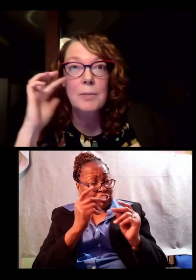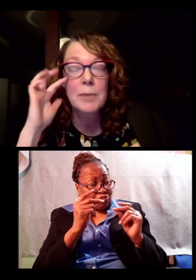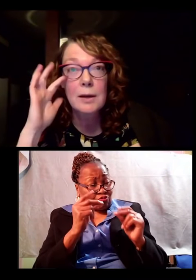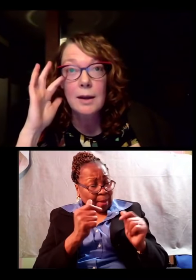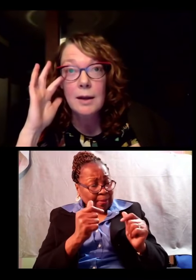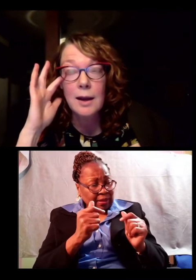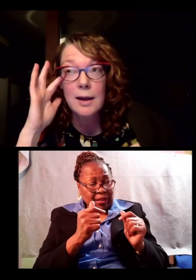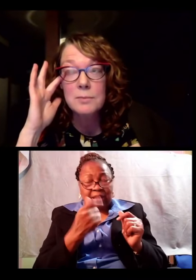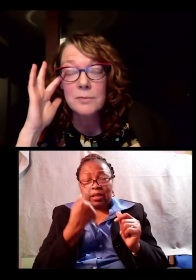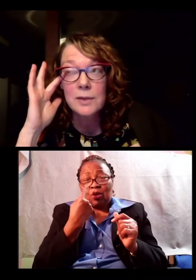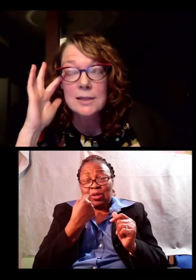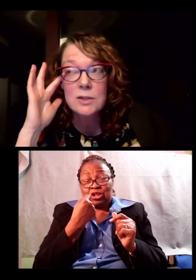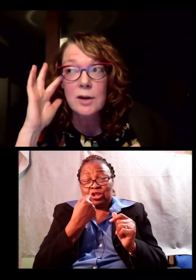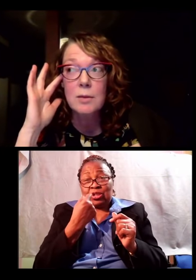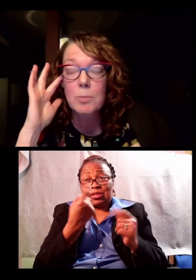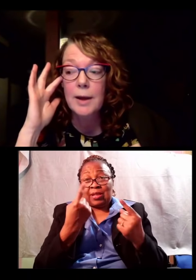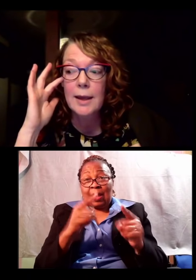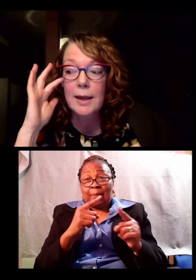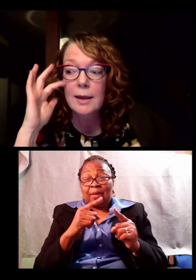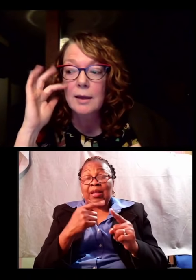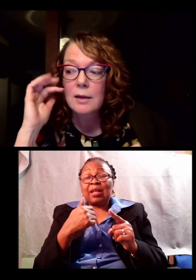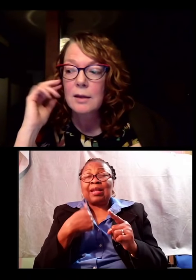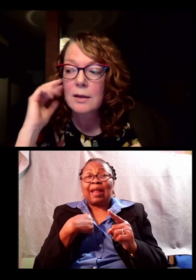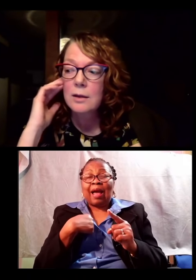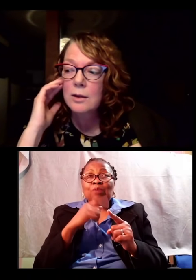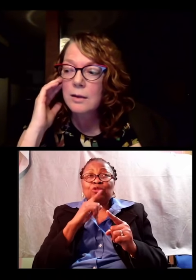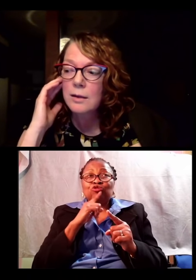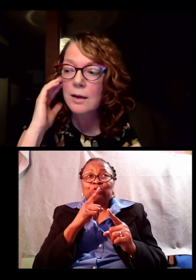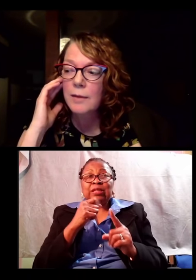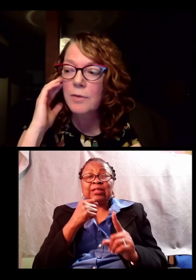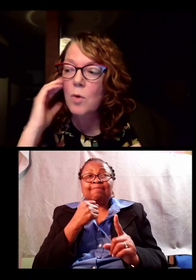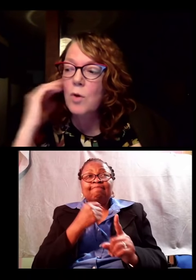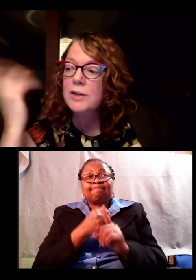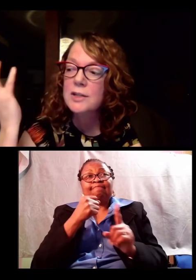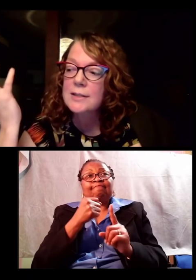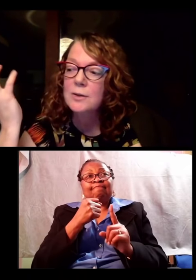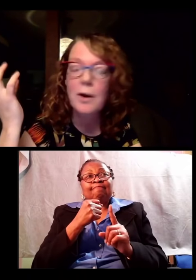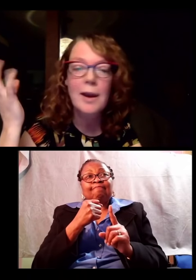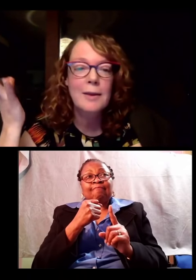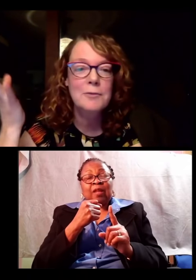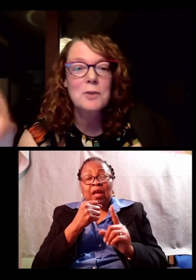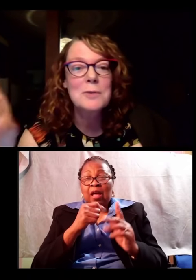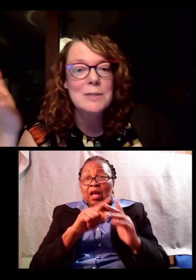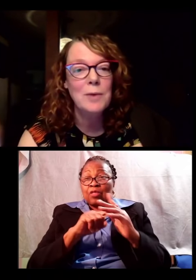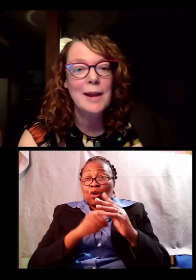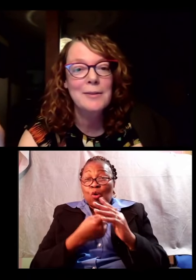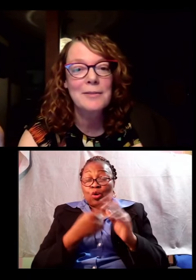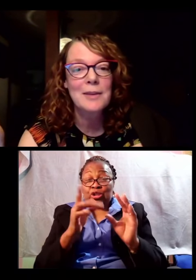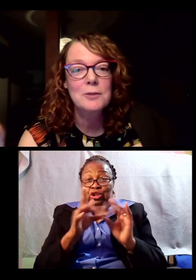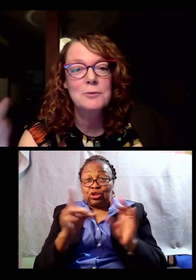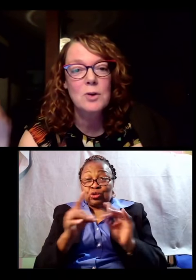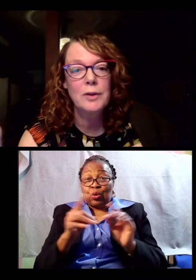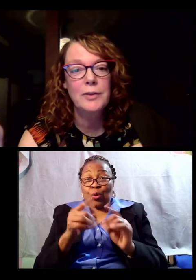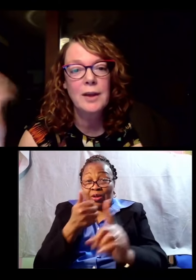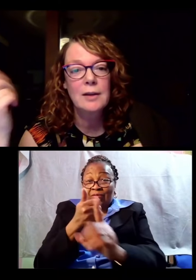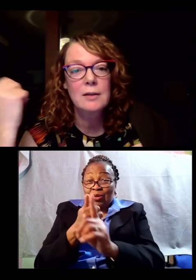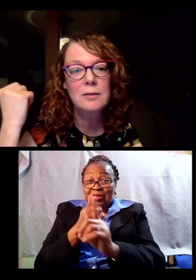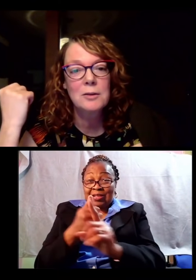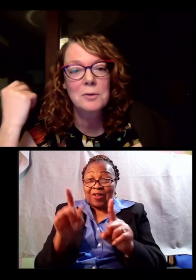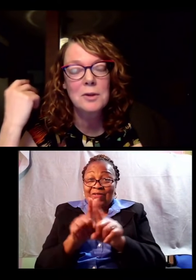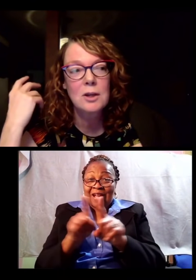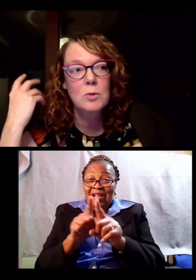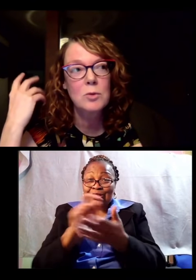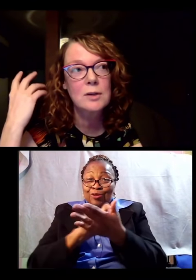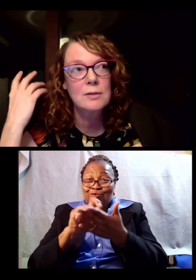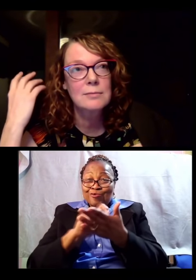just happened. And I'm really struck by the origin story of you as a writer that you've told, that, you